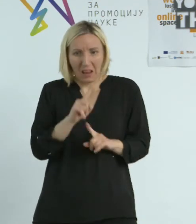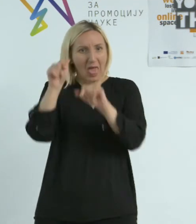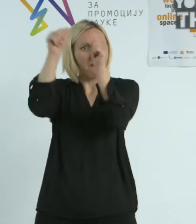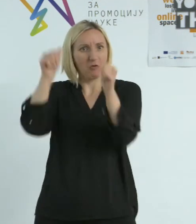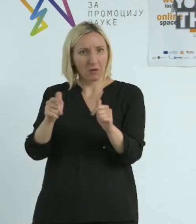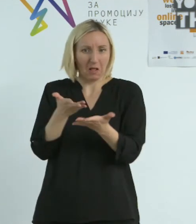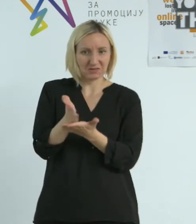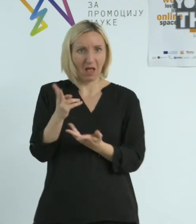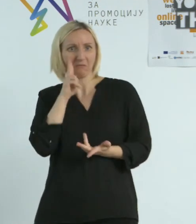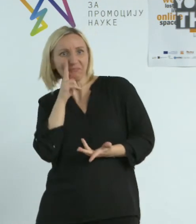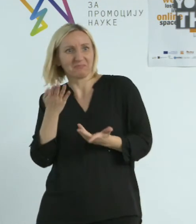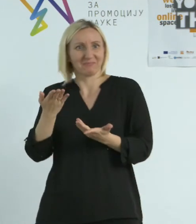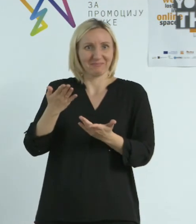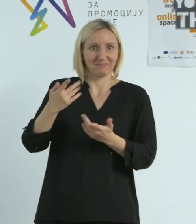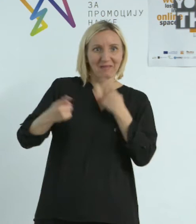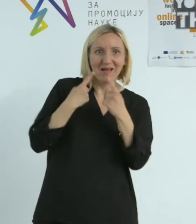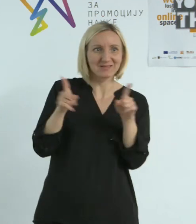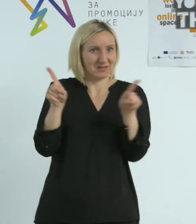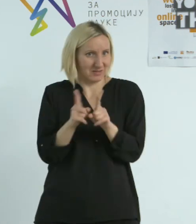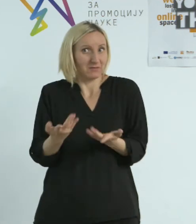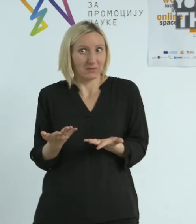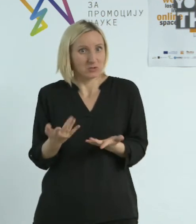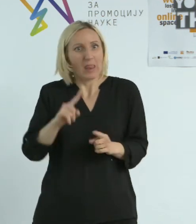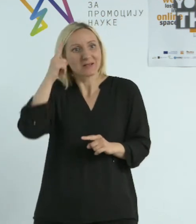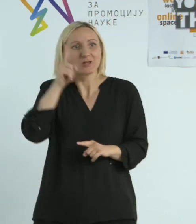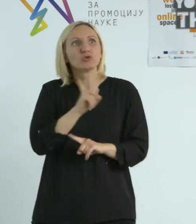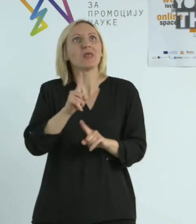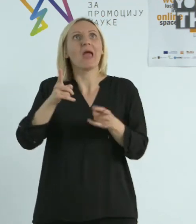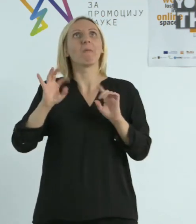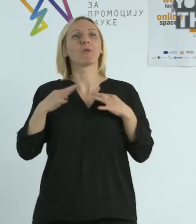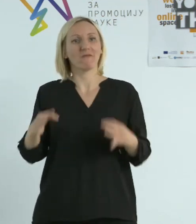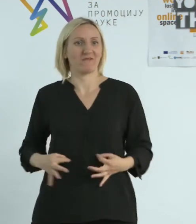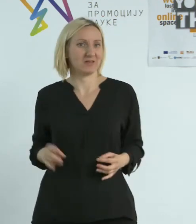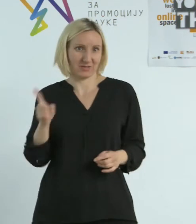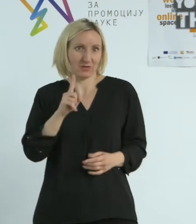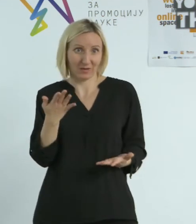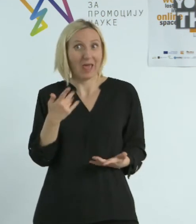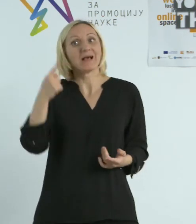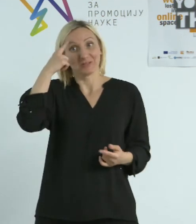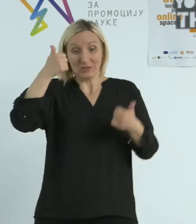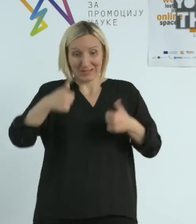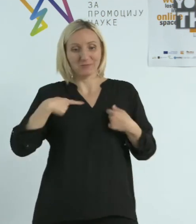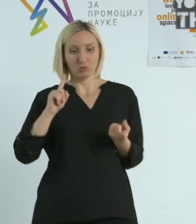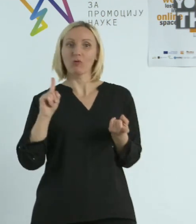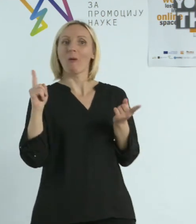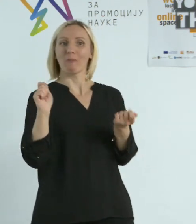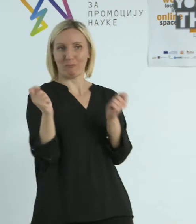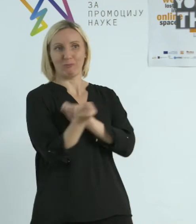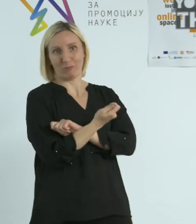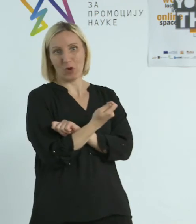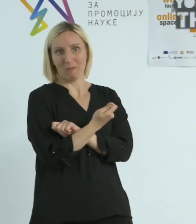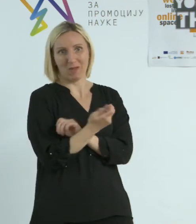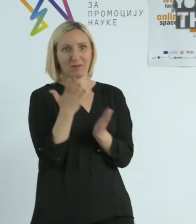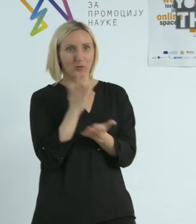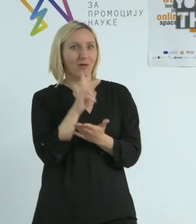style, then people will find it not professional, but that's not the case. So I would change that if I would go it all over